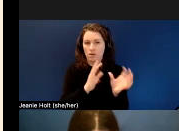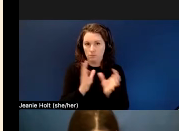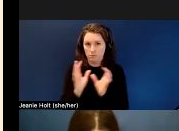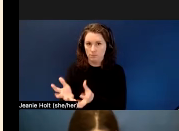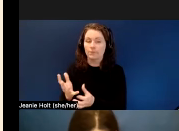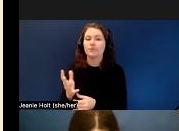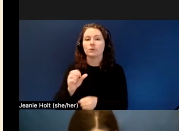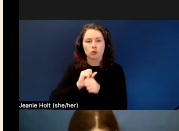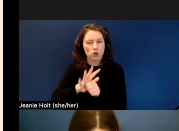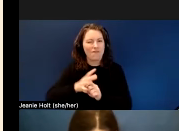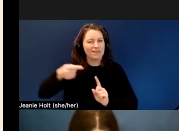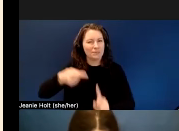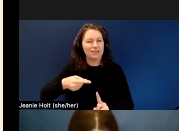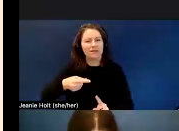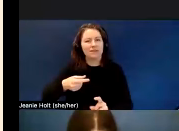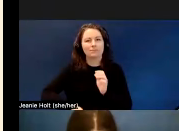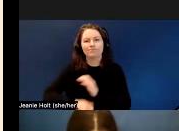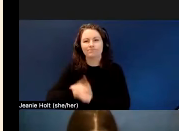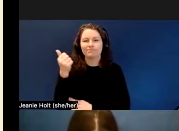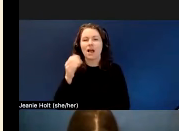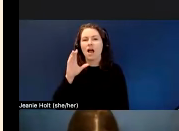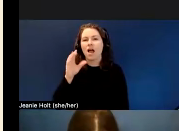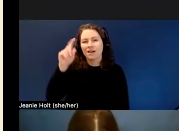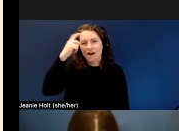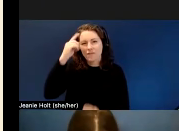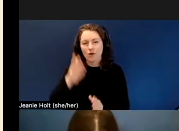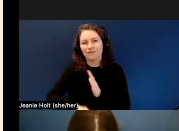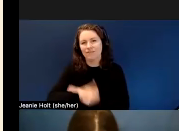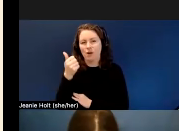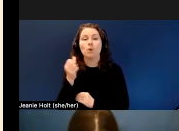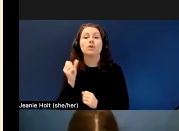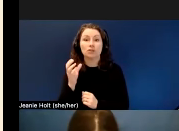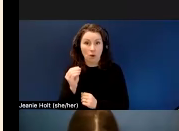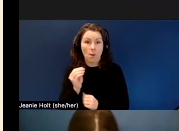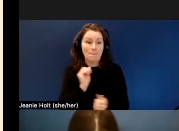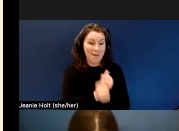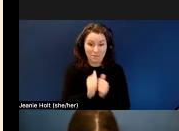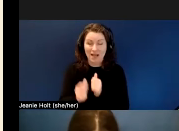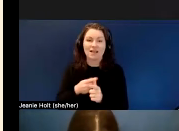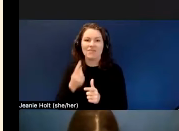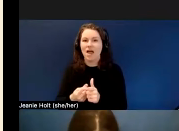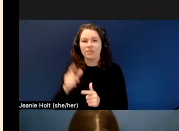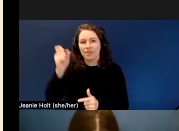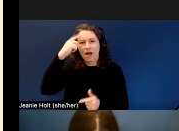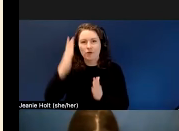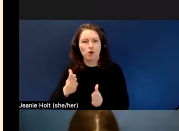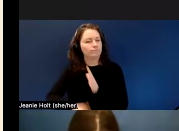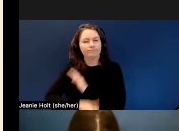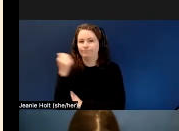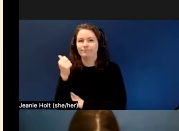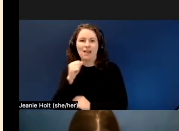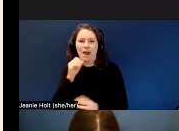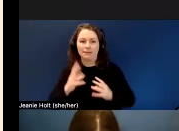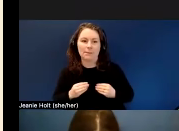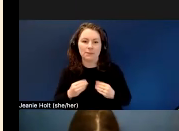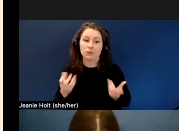COVID specific and it was vetoed by the governor. So we were able to fully stop all of the anti-vaccine legislation that was seen